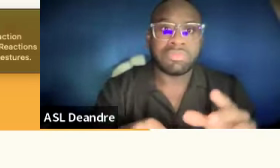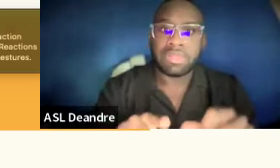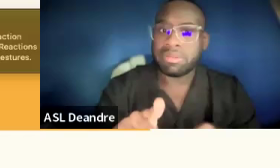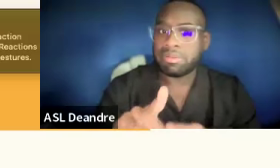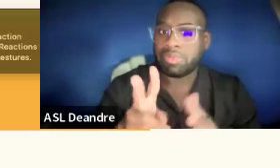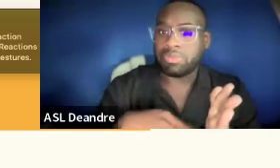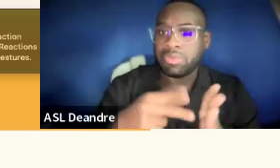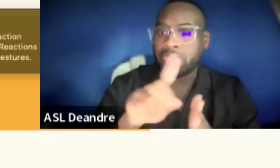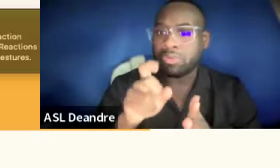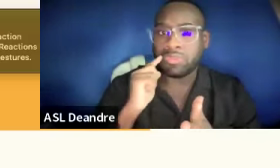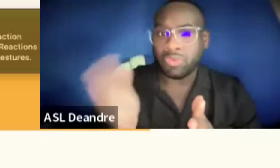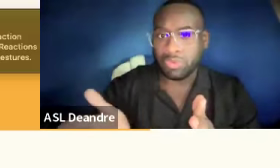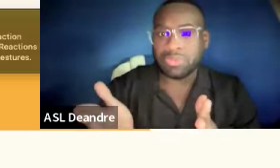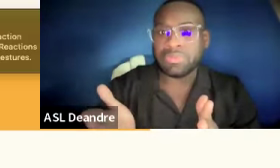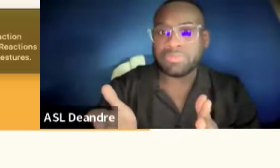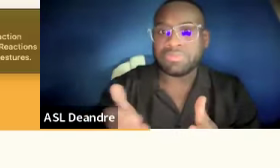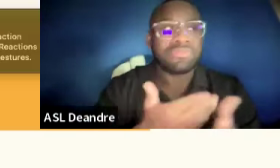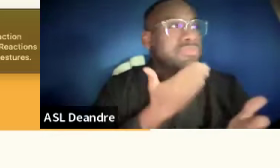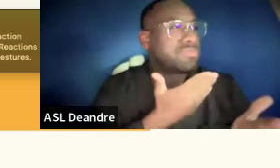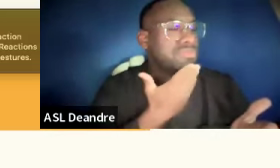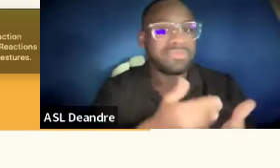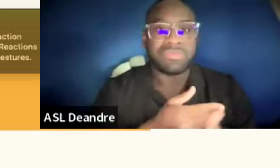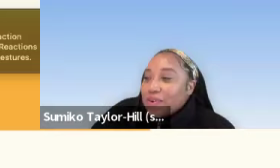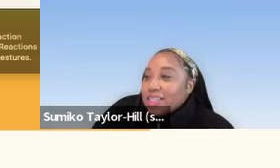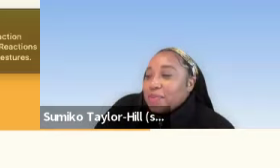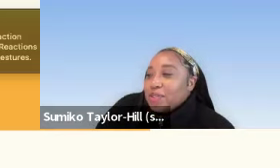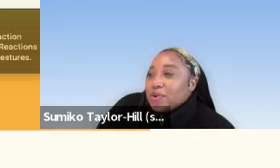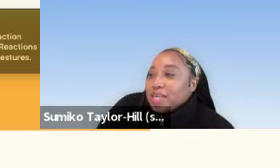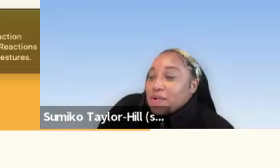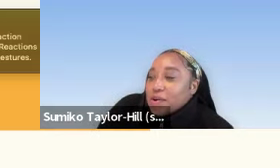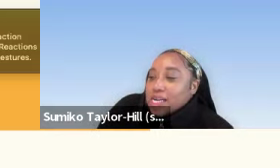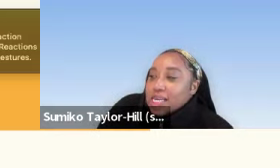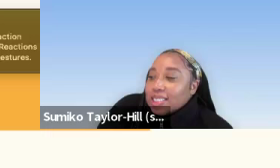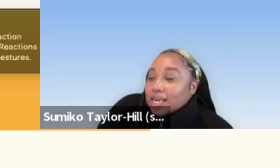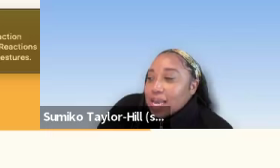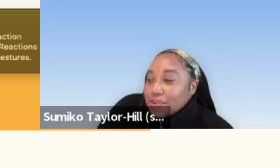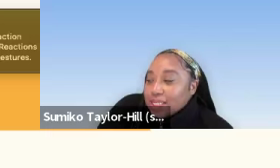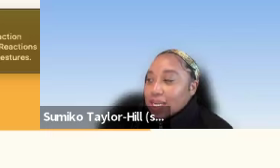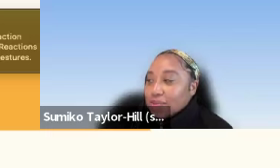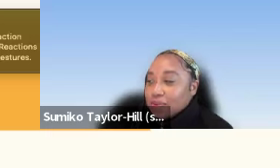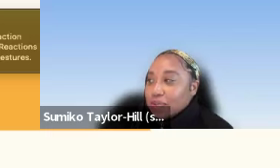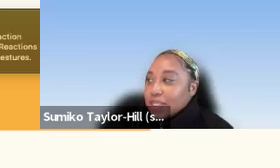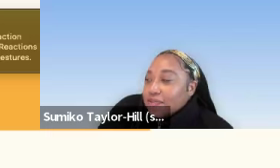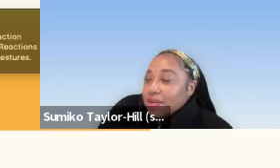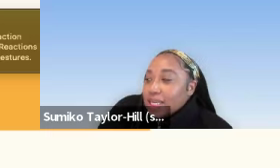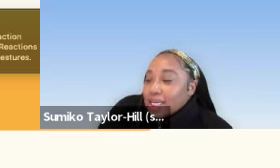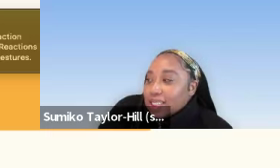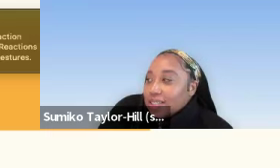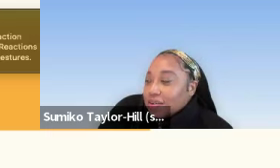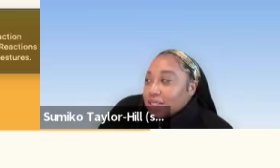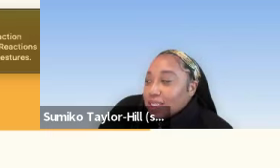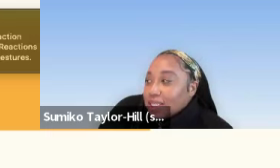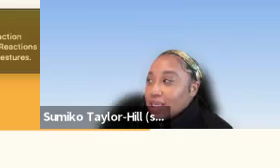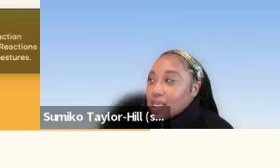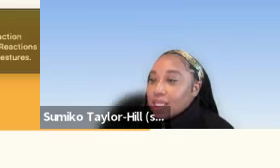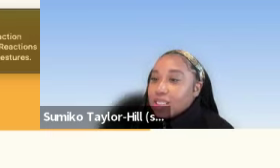okay? Okay, thank you. Measure 110 redirected the majority of Oregon's cannabis tax revenue into funding